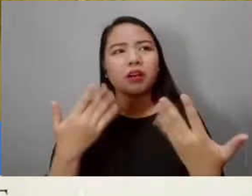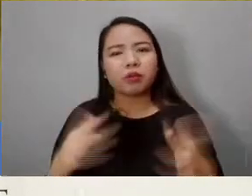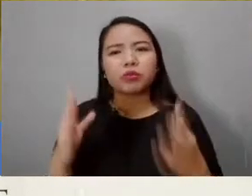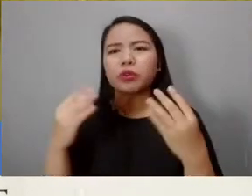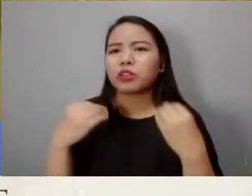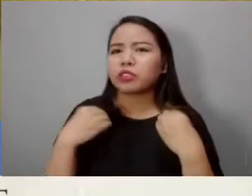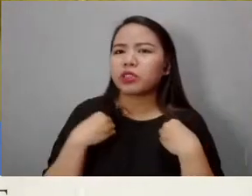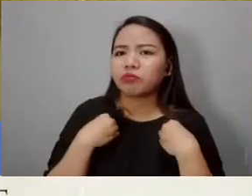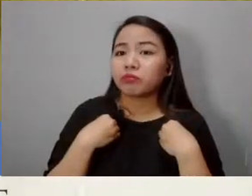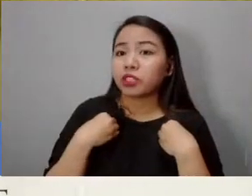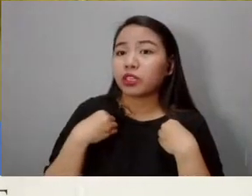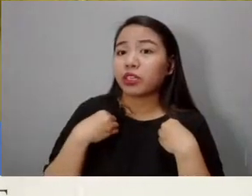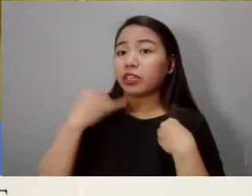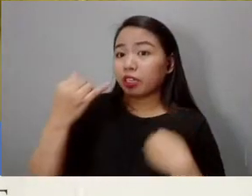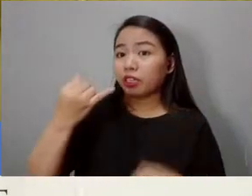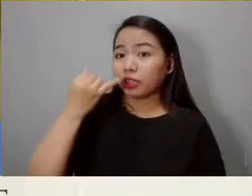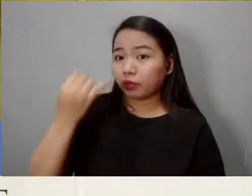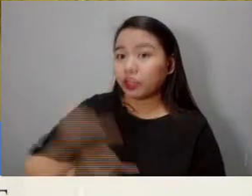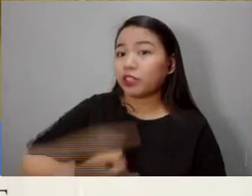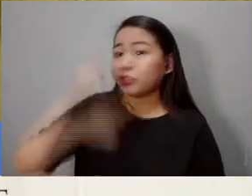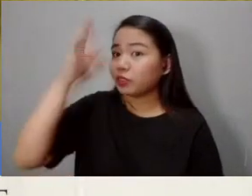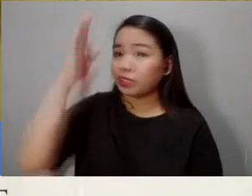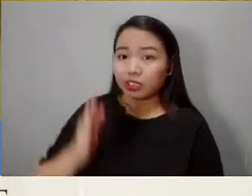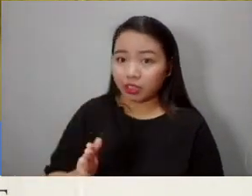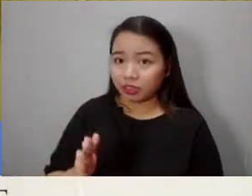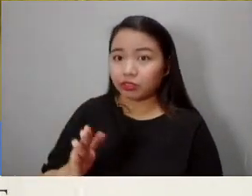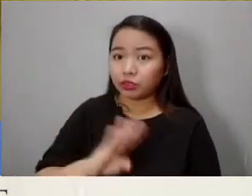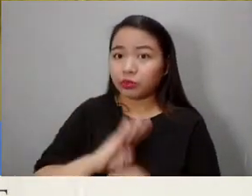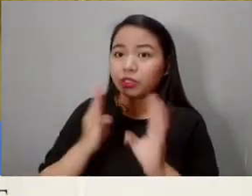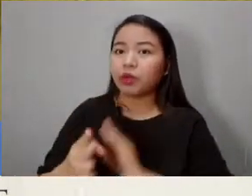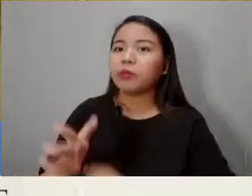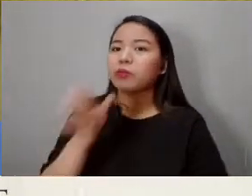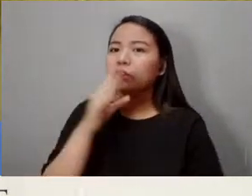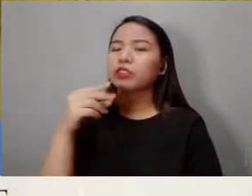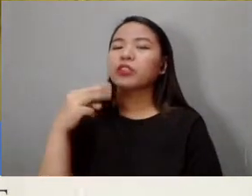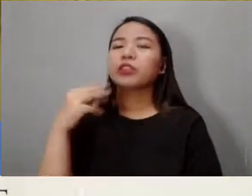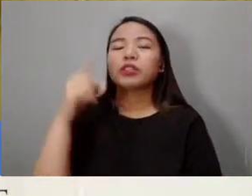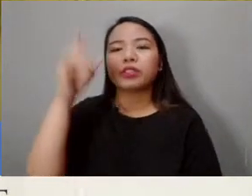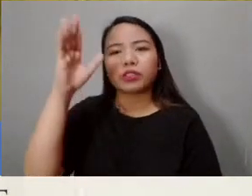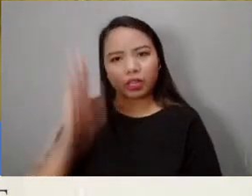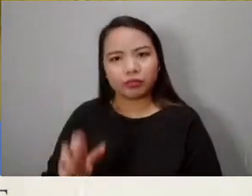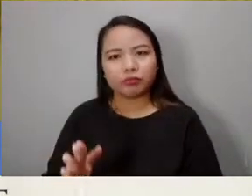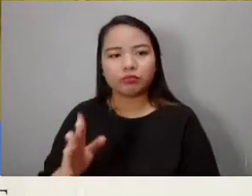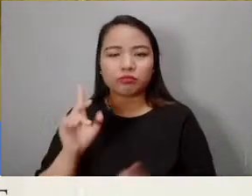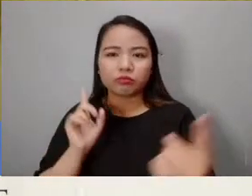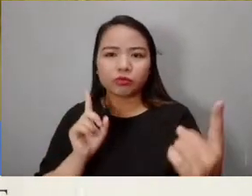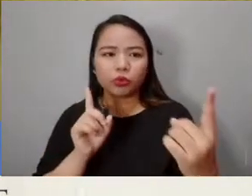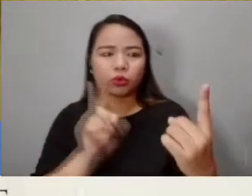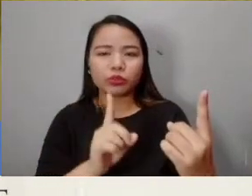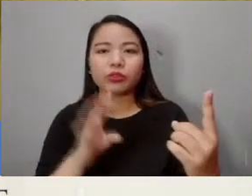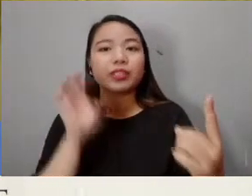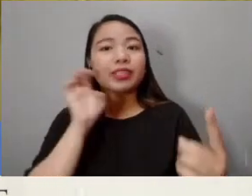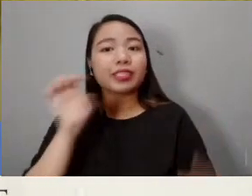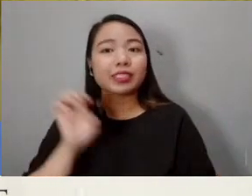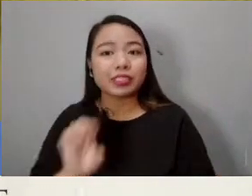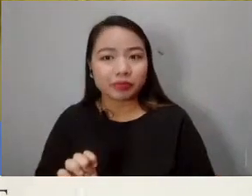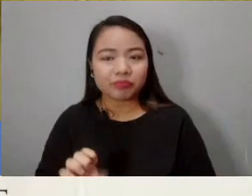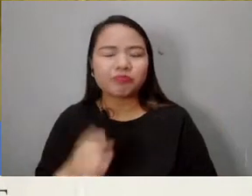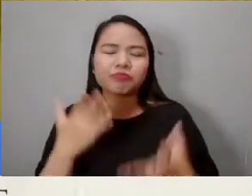God, went in haste to Elizabeth. She wanted to share the good